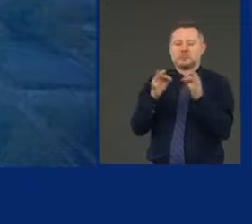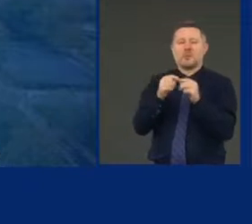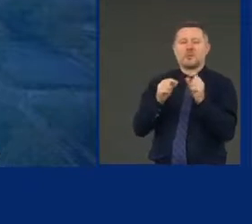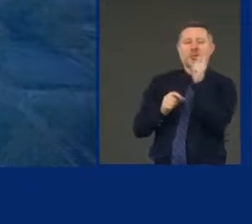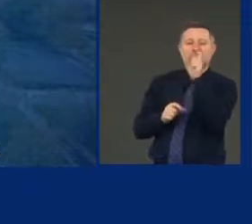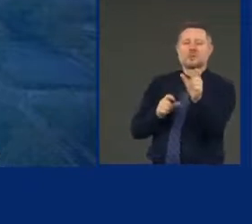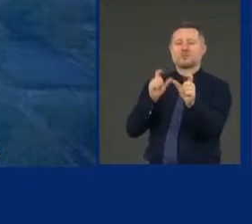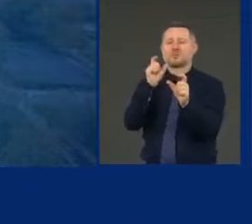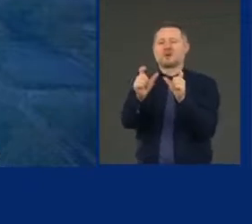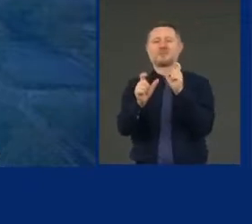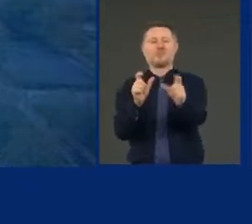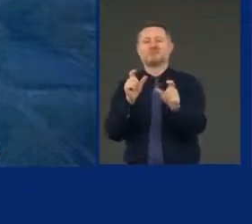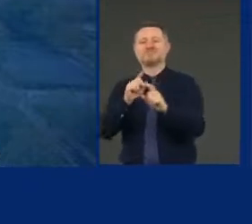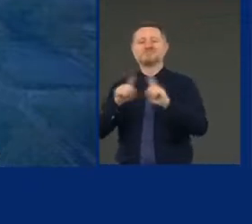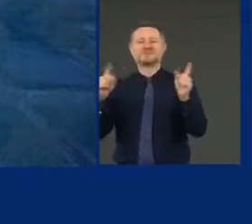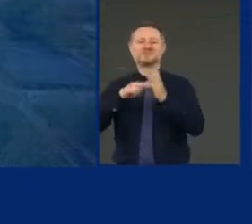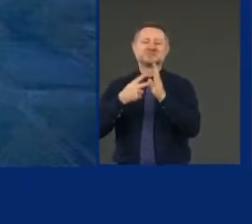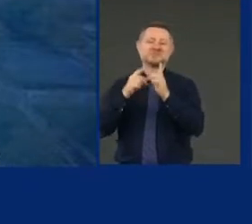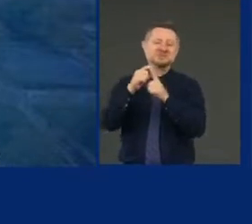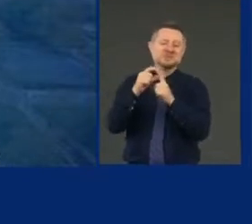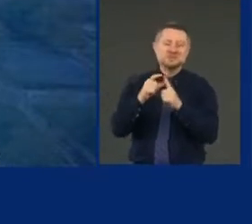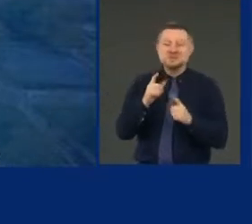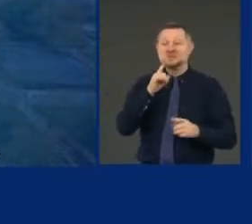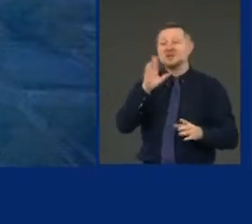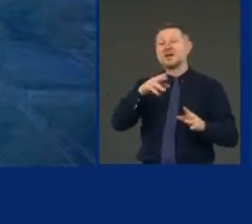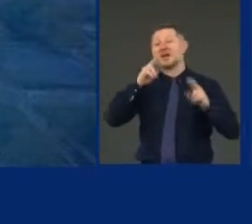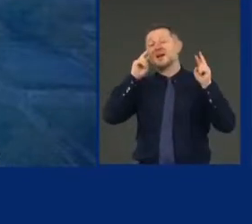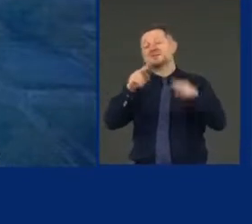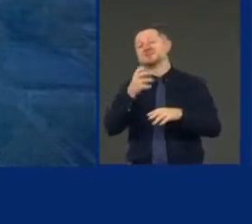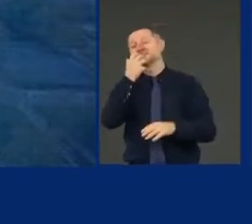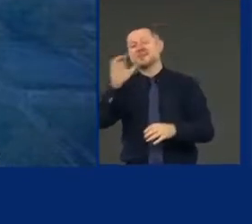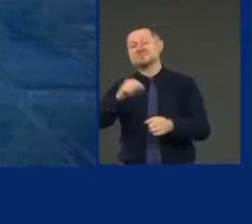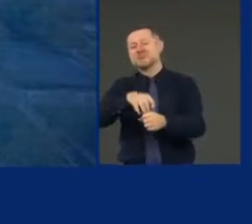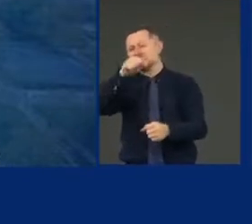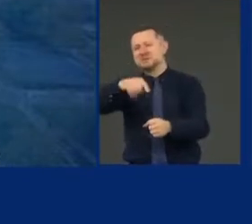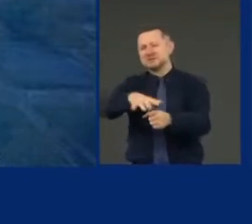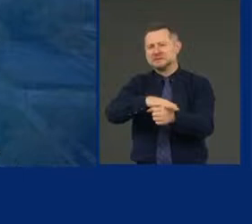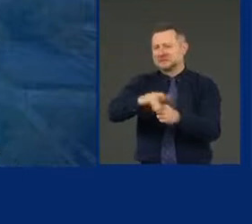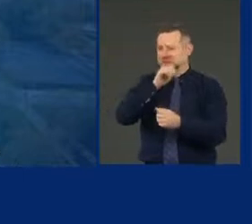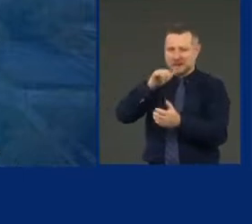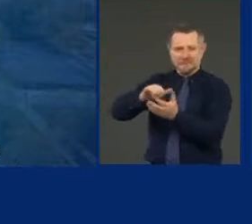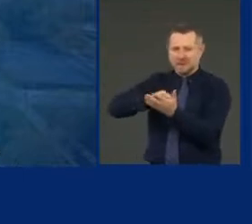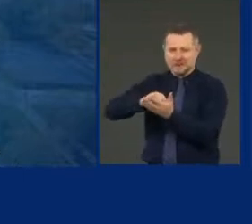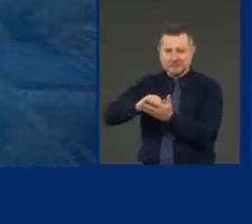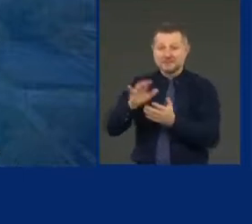you look at where the hotspots are, they're in the outer boroughs. They're in Bronx,